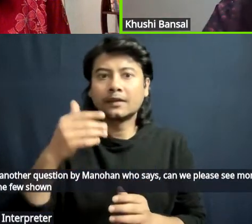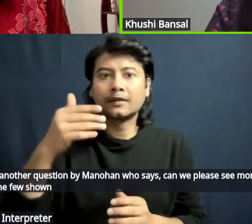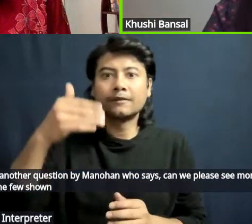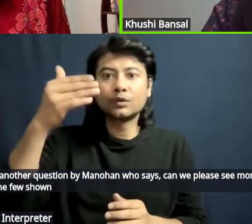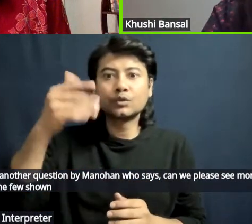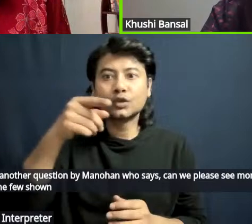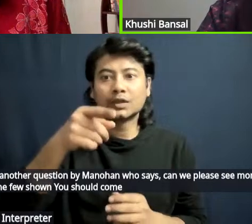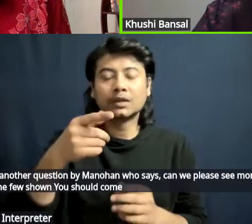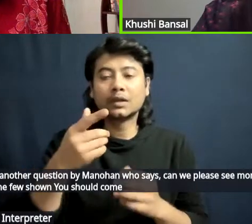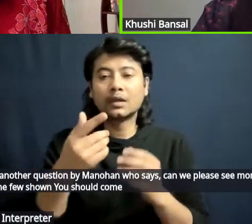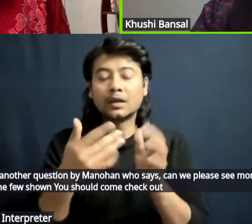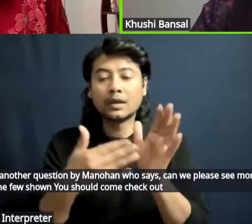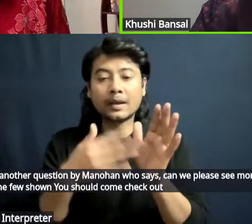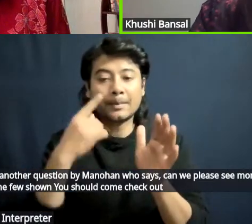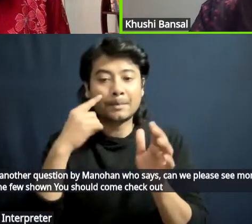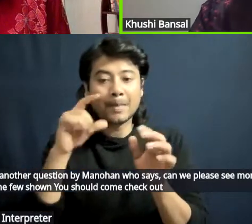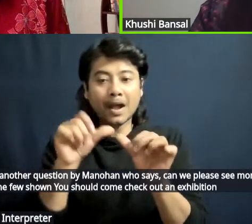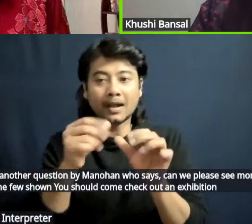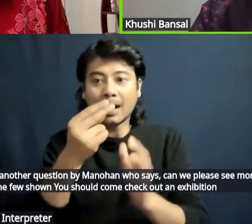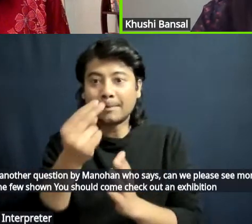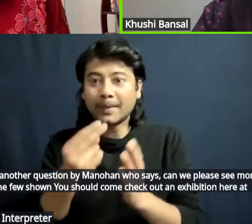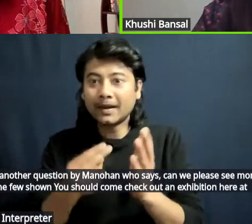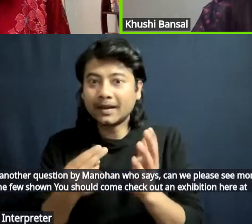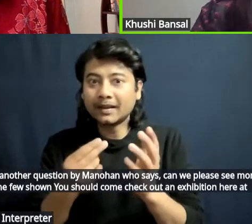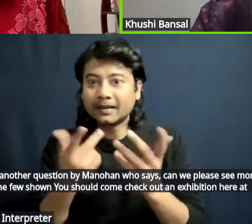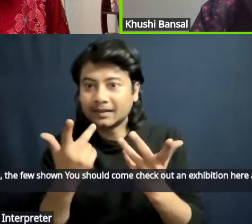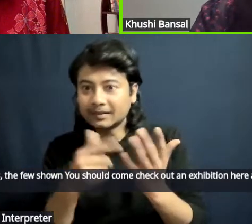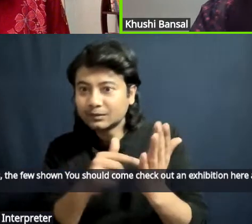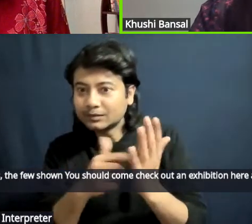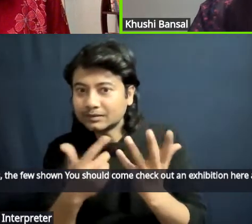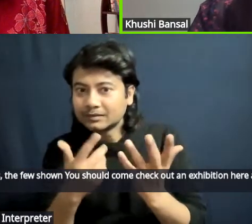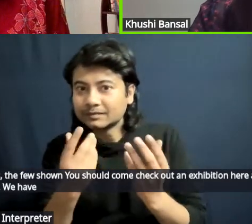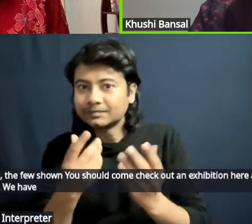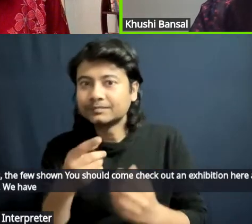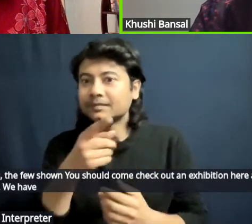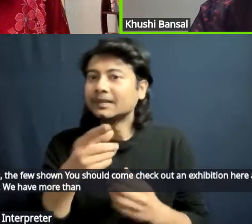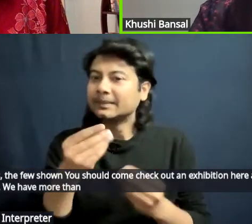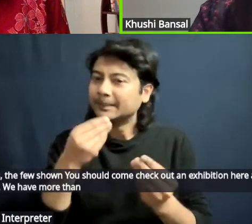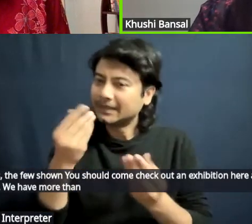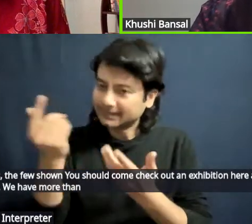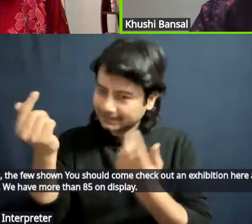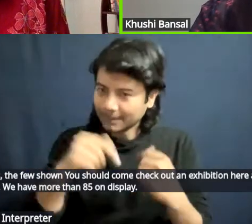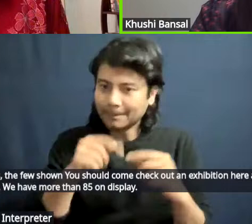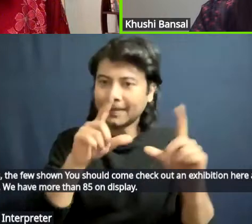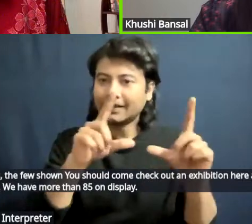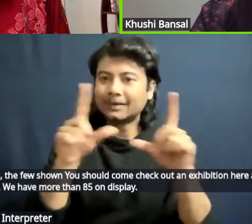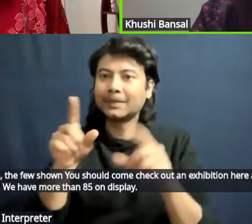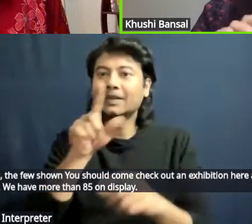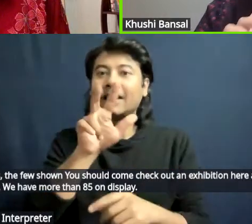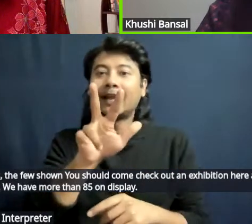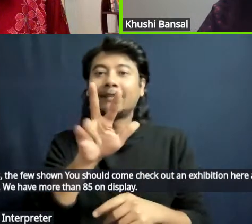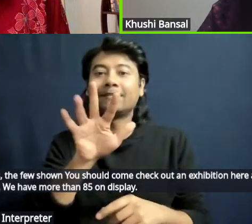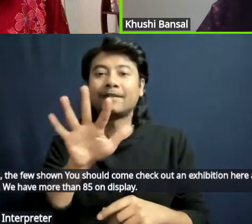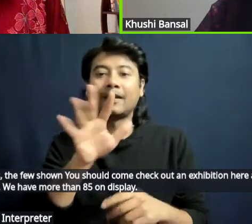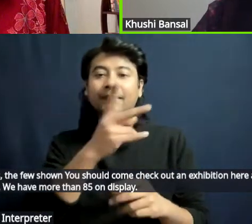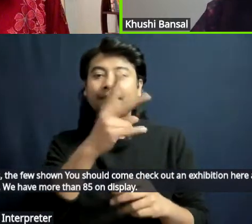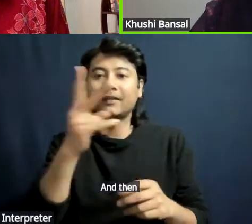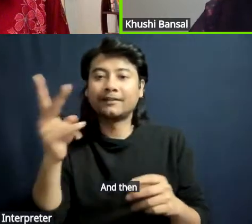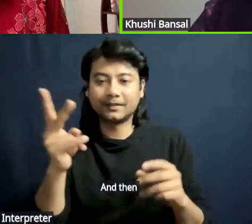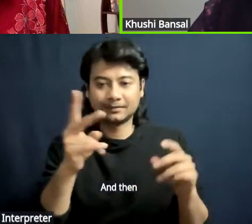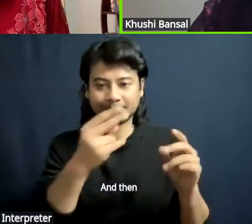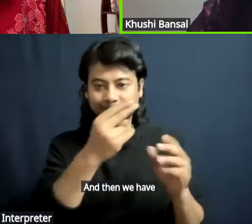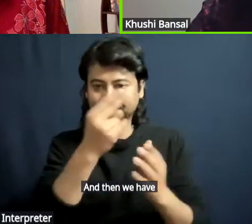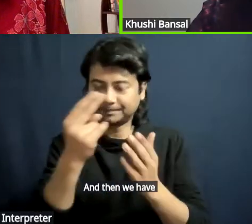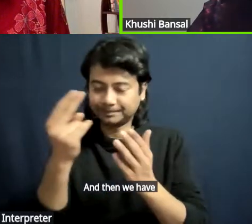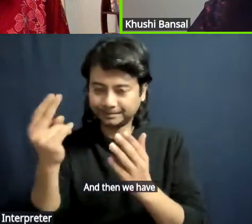come check out our exhibition here at the museum. We have more than 85 on display. And then we have a last